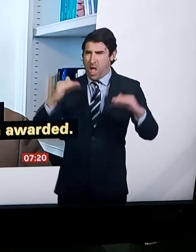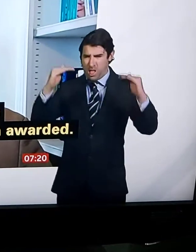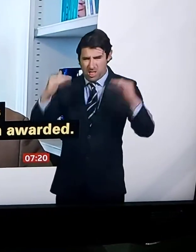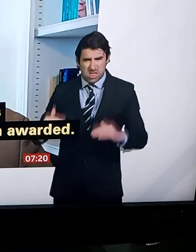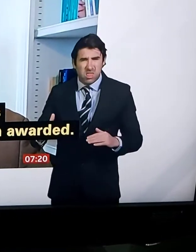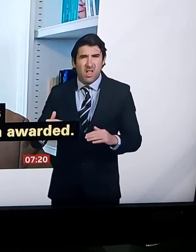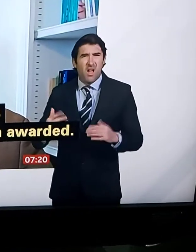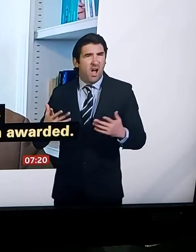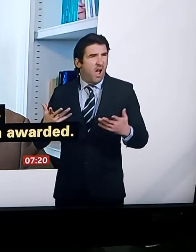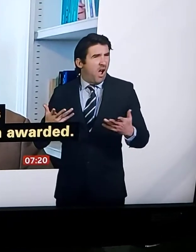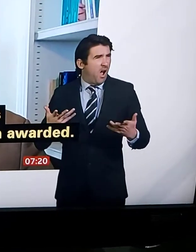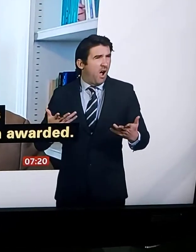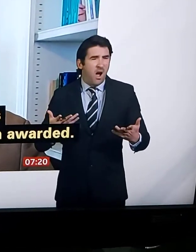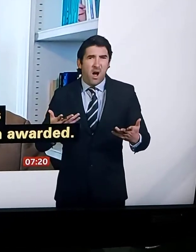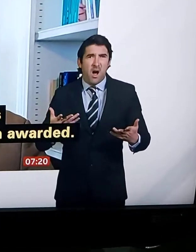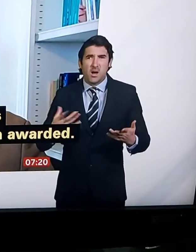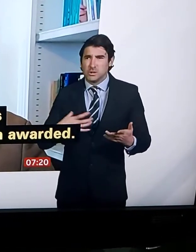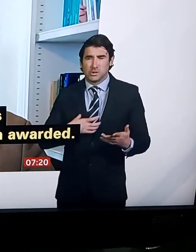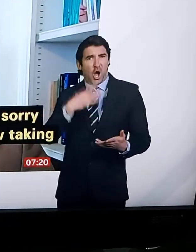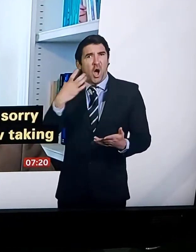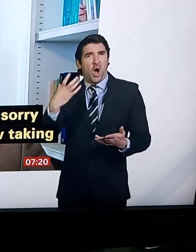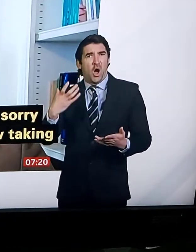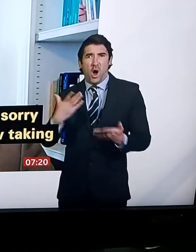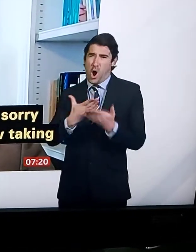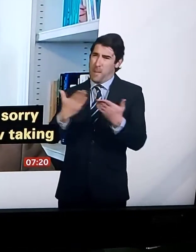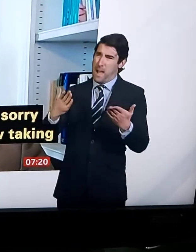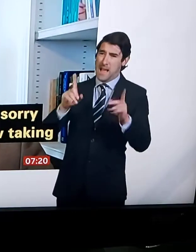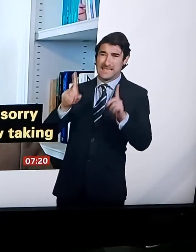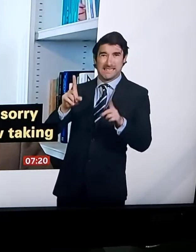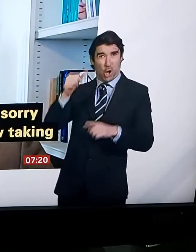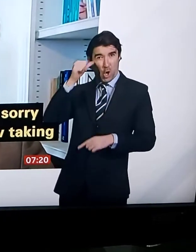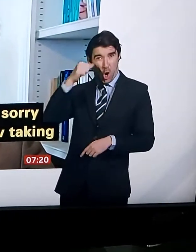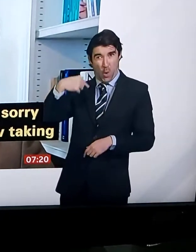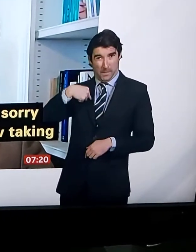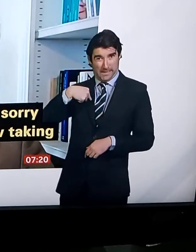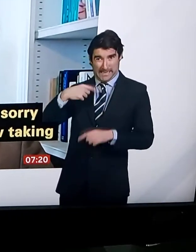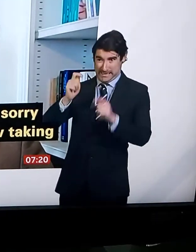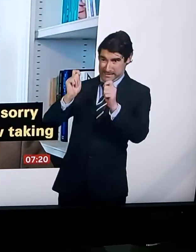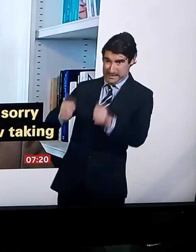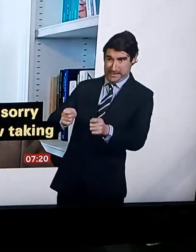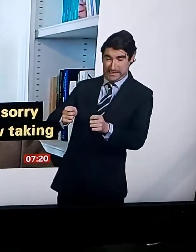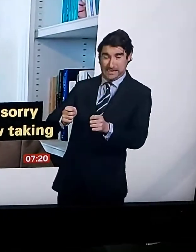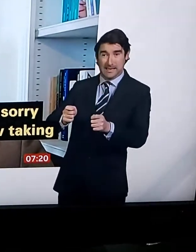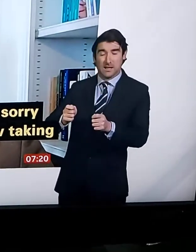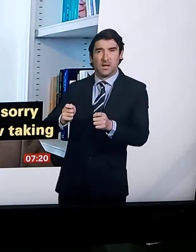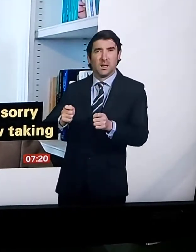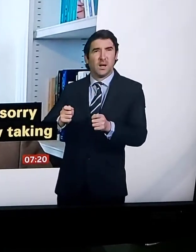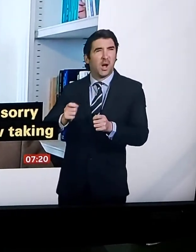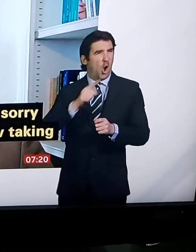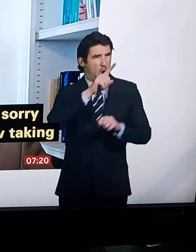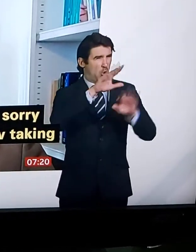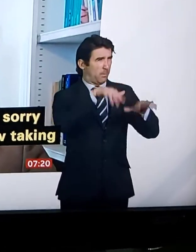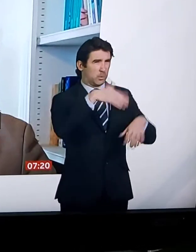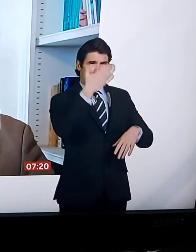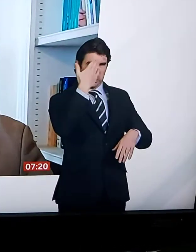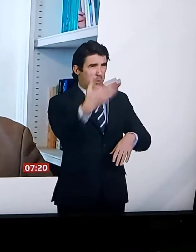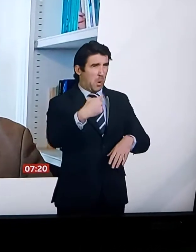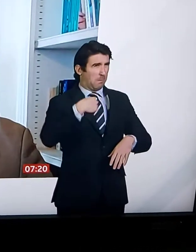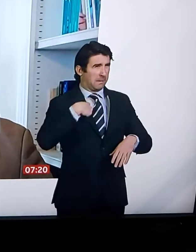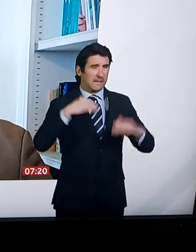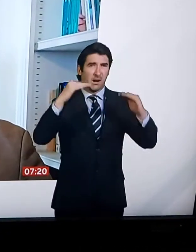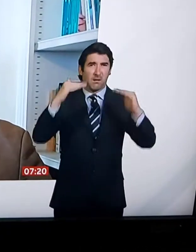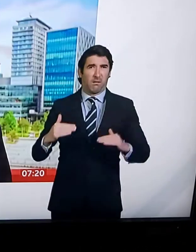which they had been awarded, and I would like to say sorry for that, and we are now taking steps